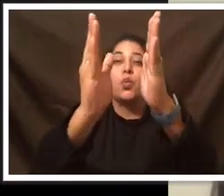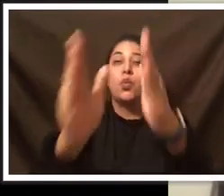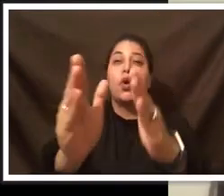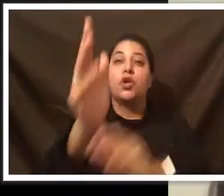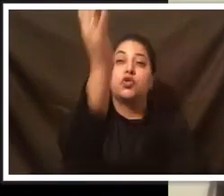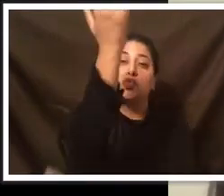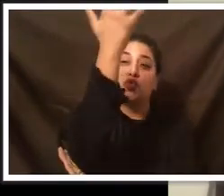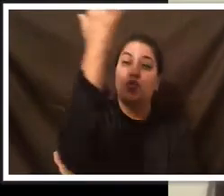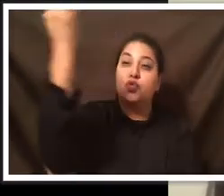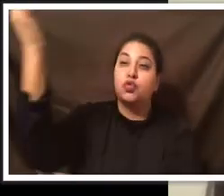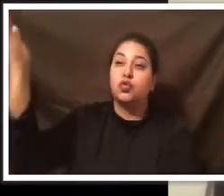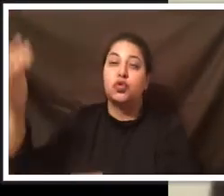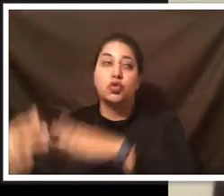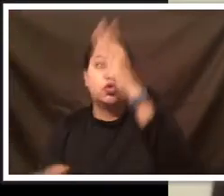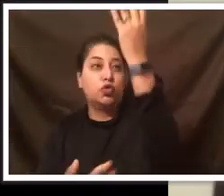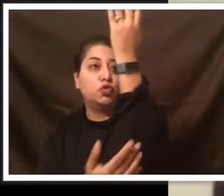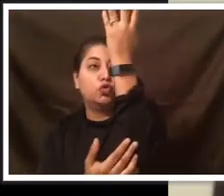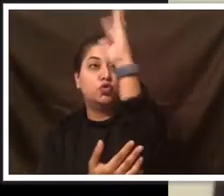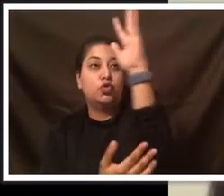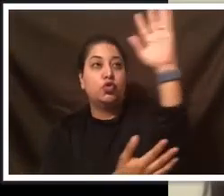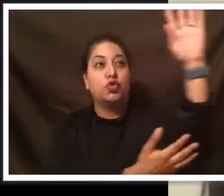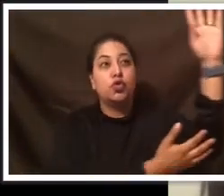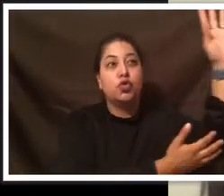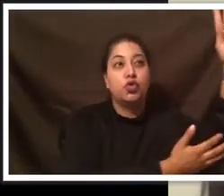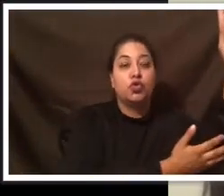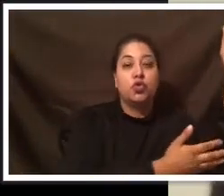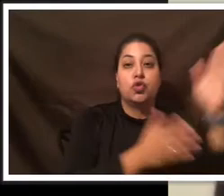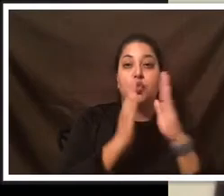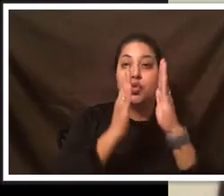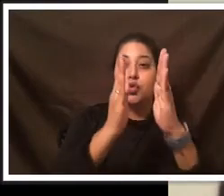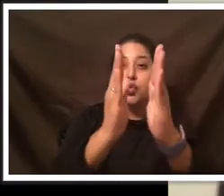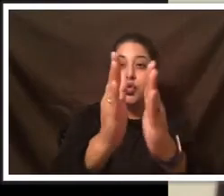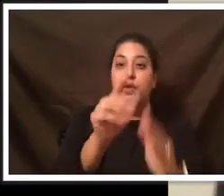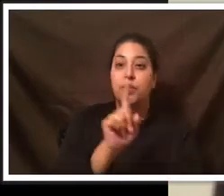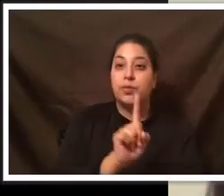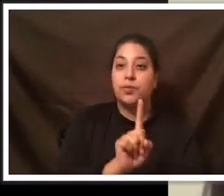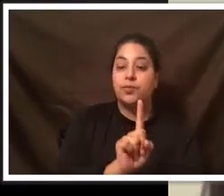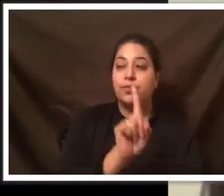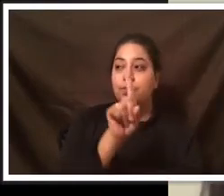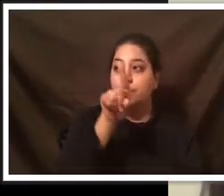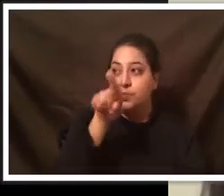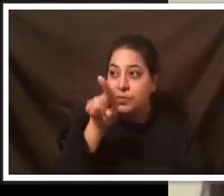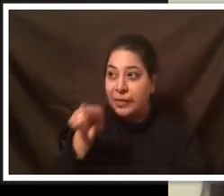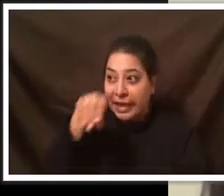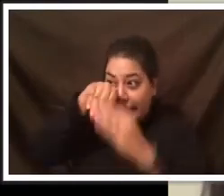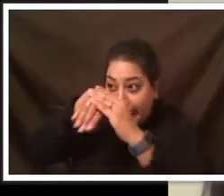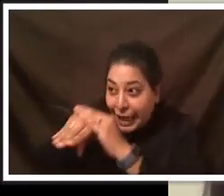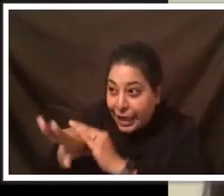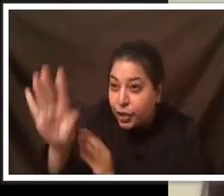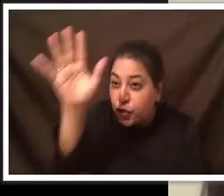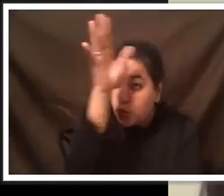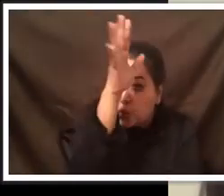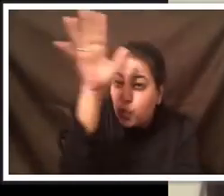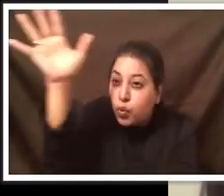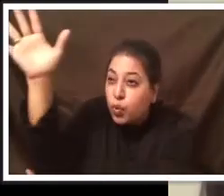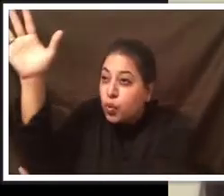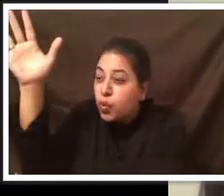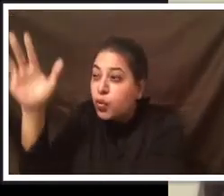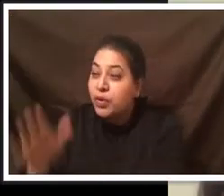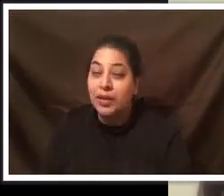lit with a golden late afternoon light. Come here, called Annie. There she